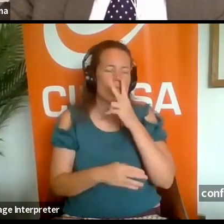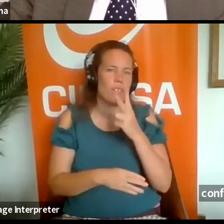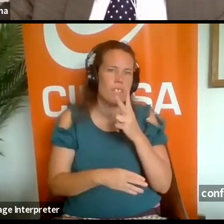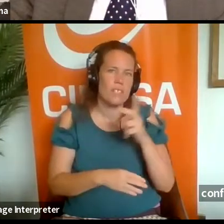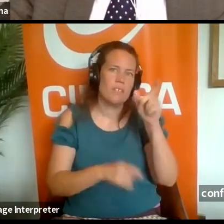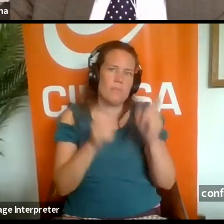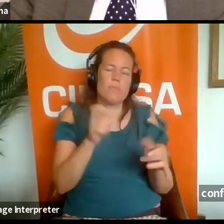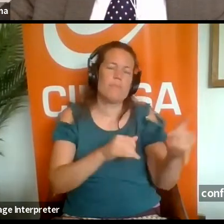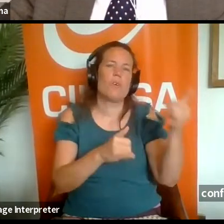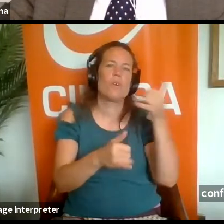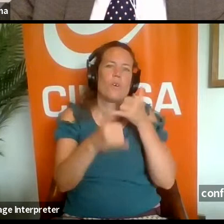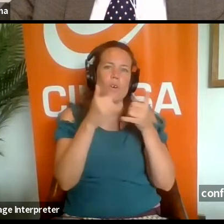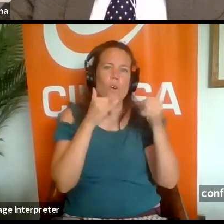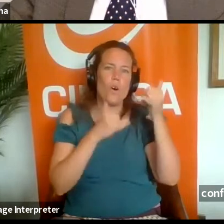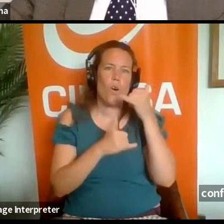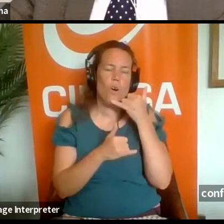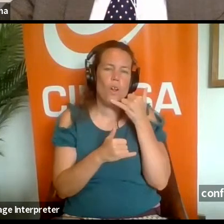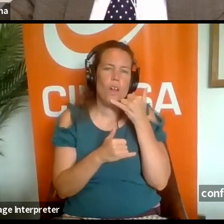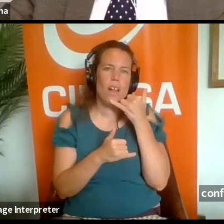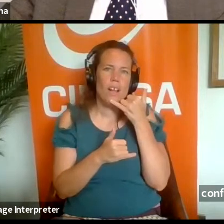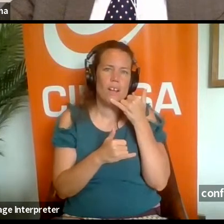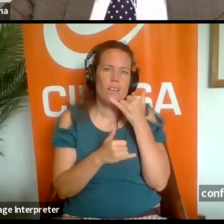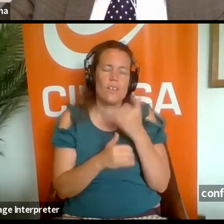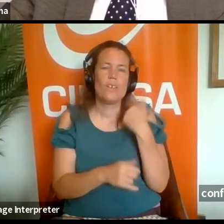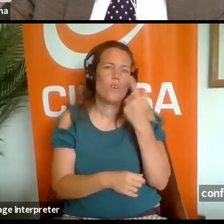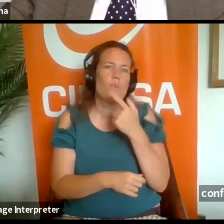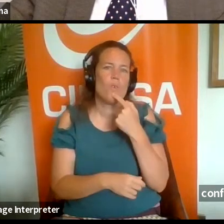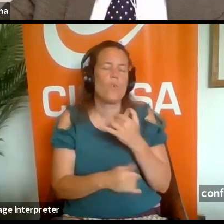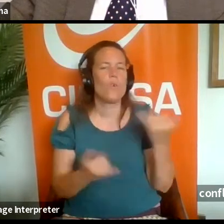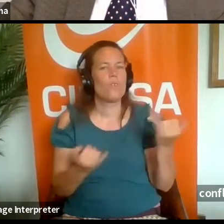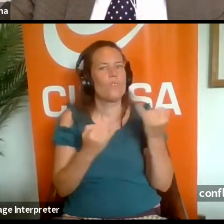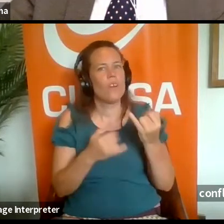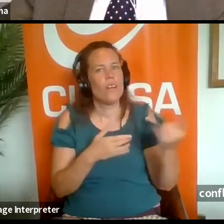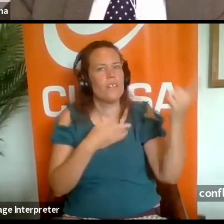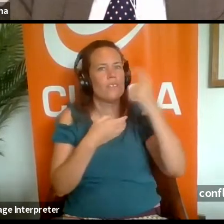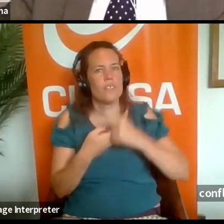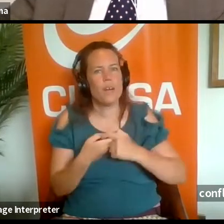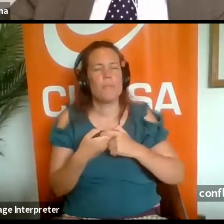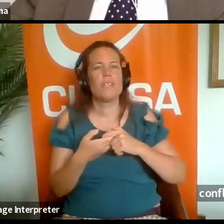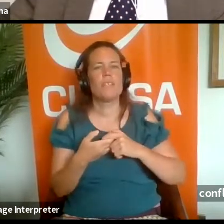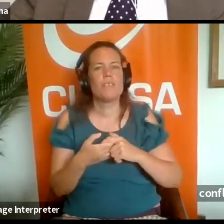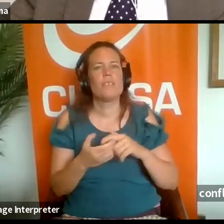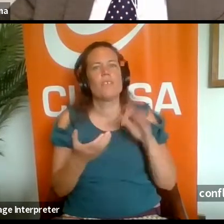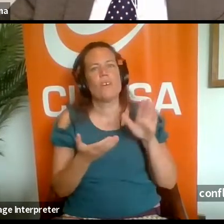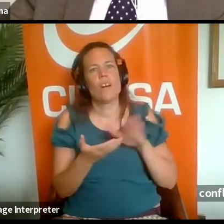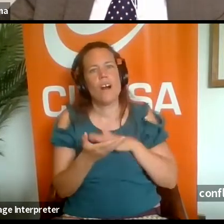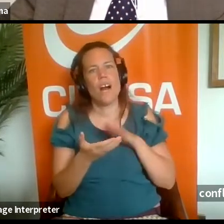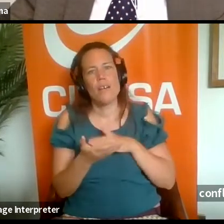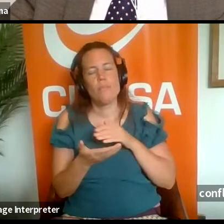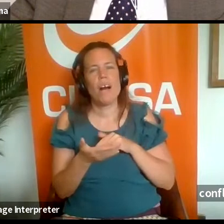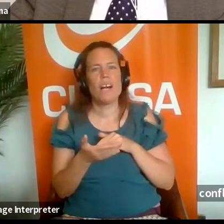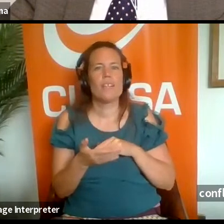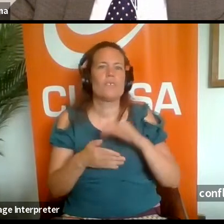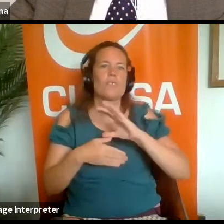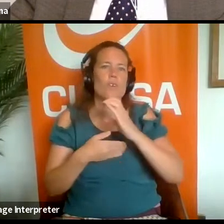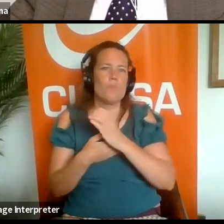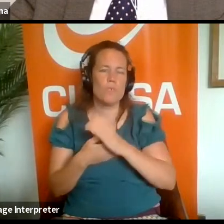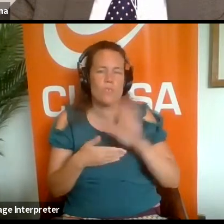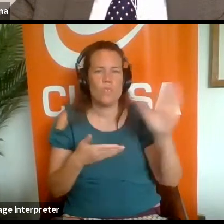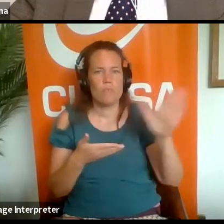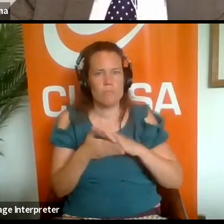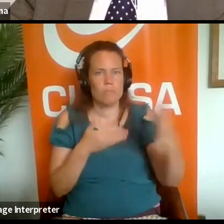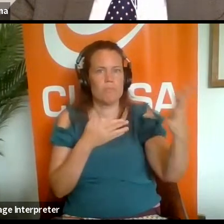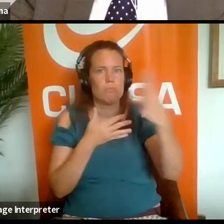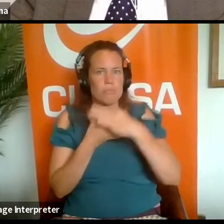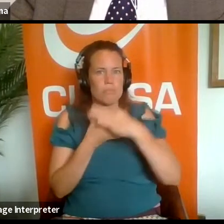you, who try to tap into your device, your iPad, your computer, to know what type